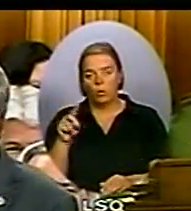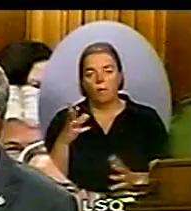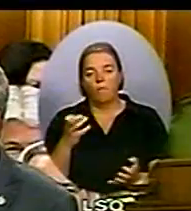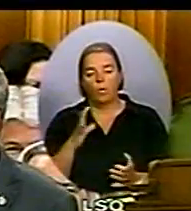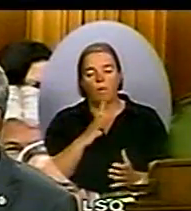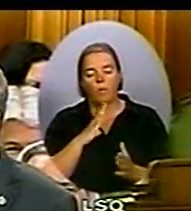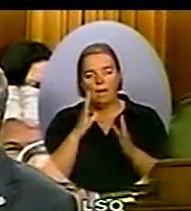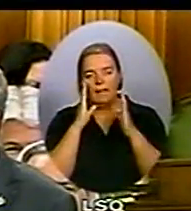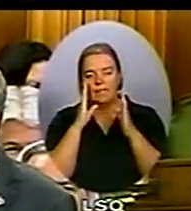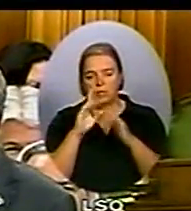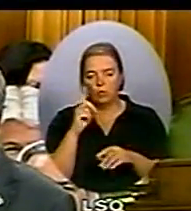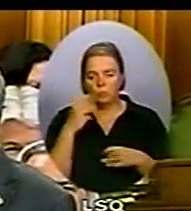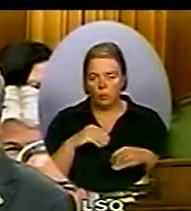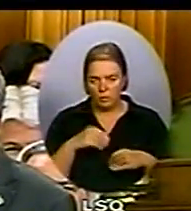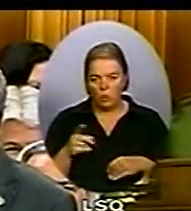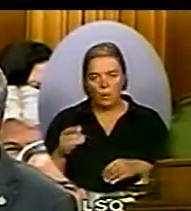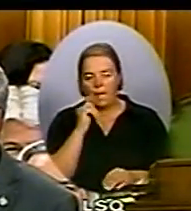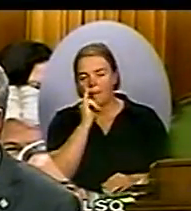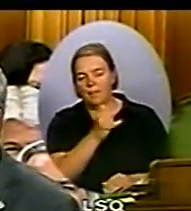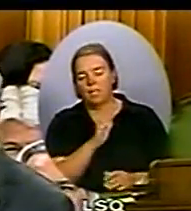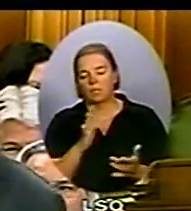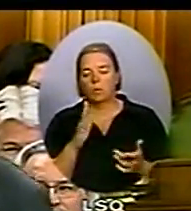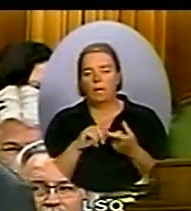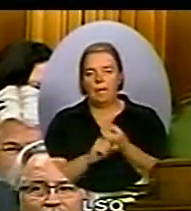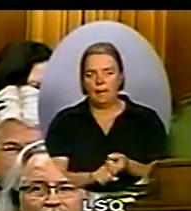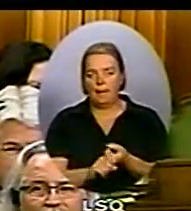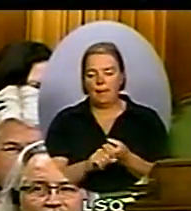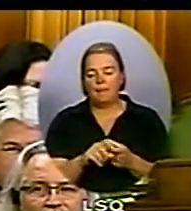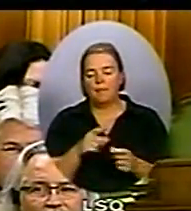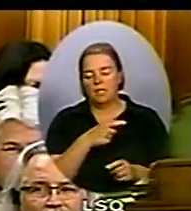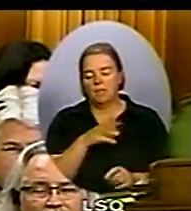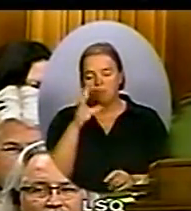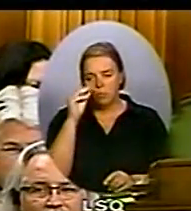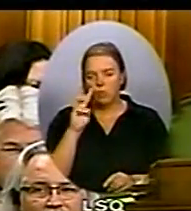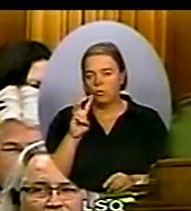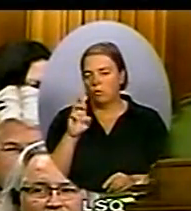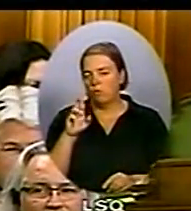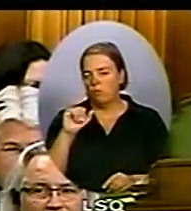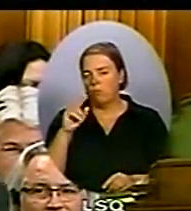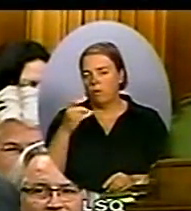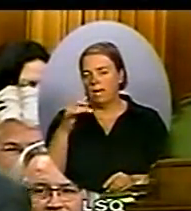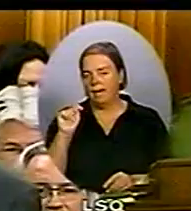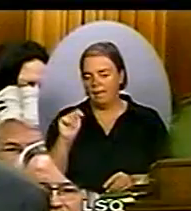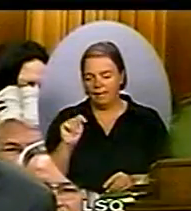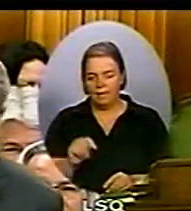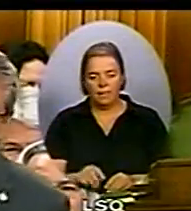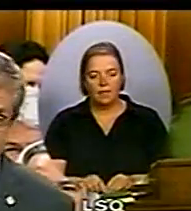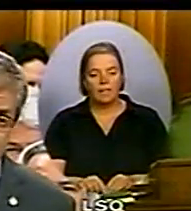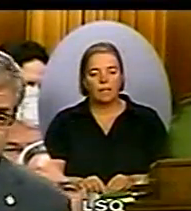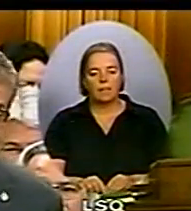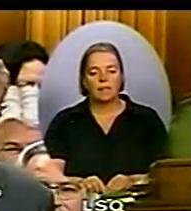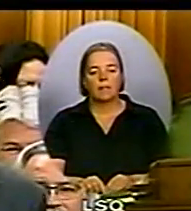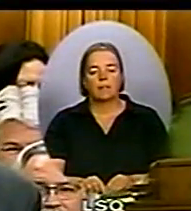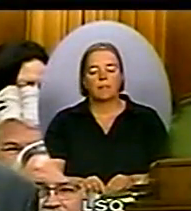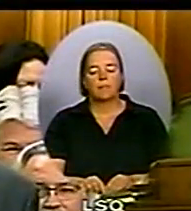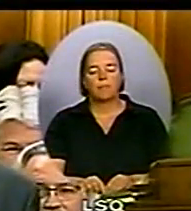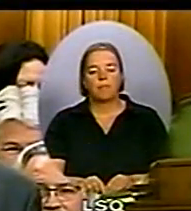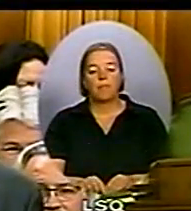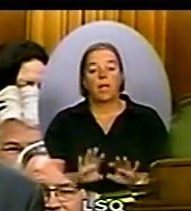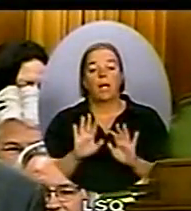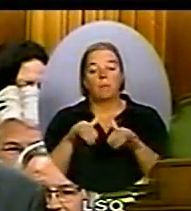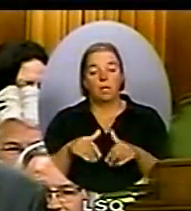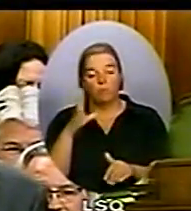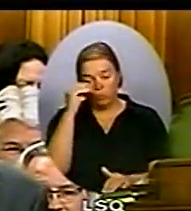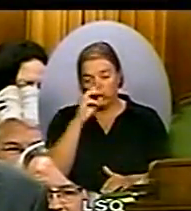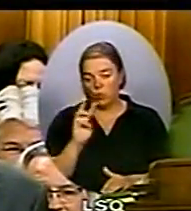all people should understand the importance of conflict of interest, but he allowed himself to be lobbied not once, not twice, but 3 times, in a classic case of